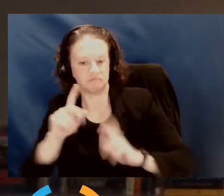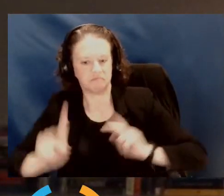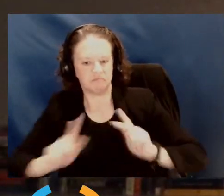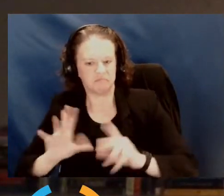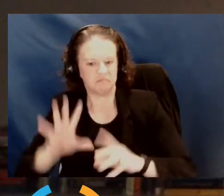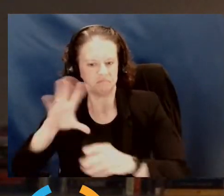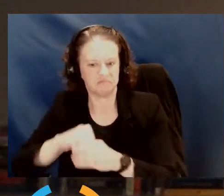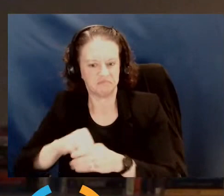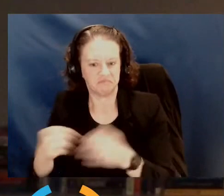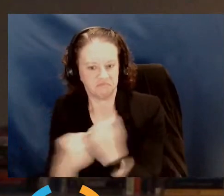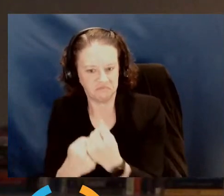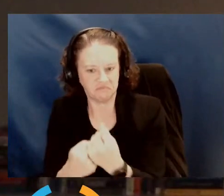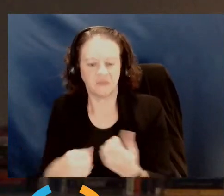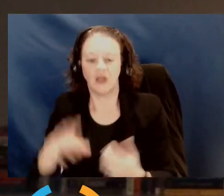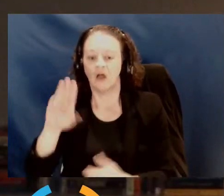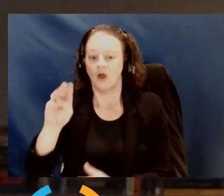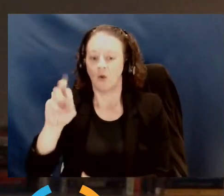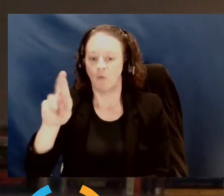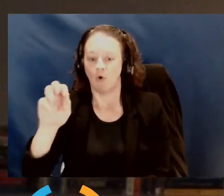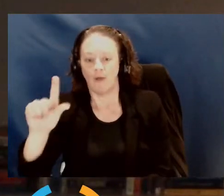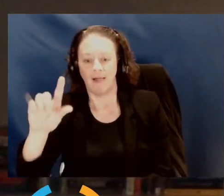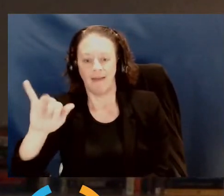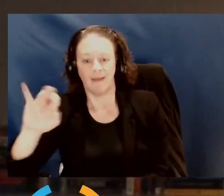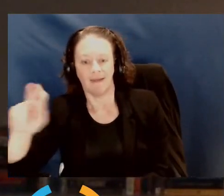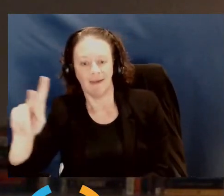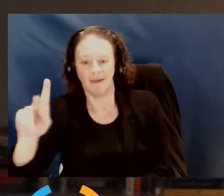to helping Oregon voters get informed.